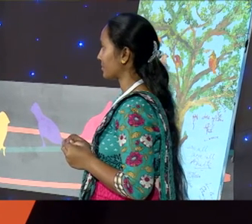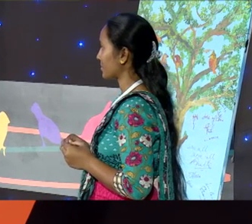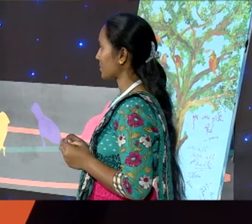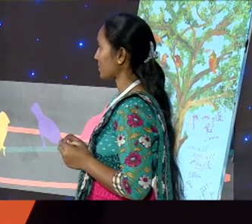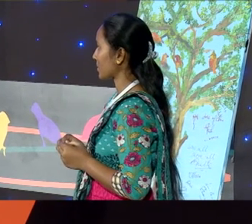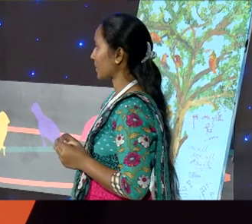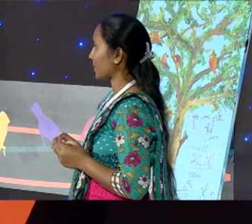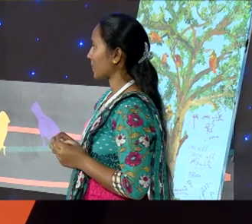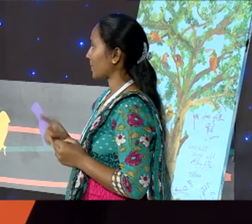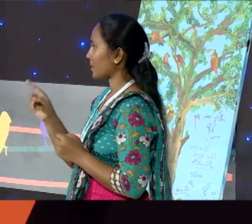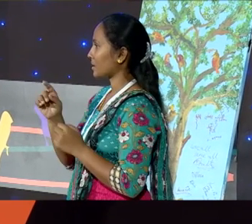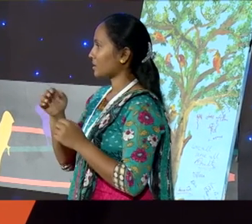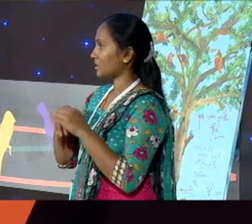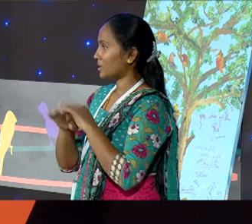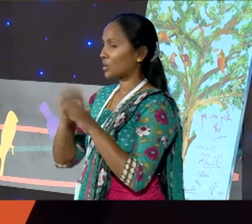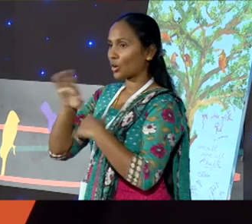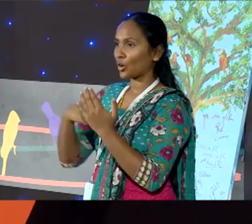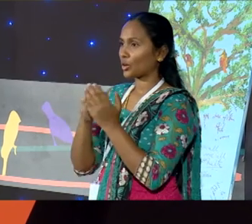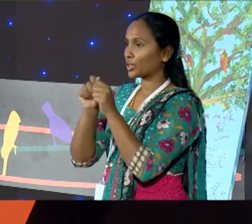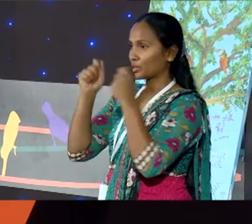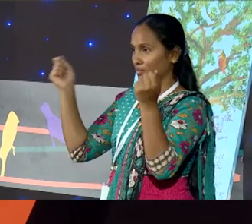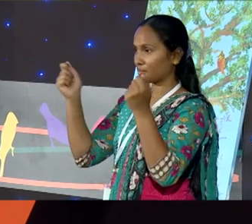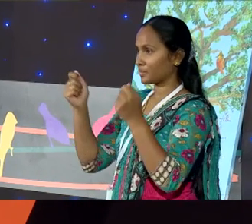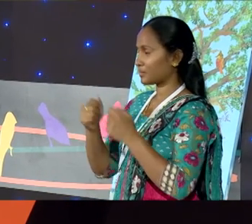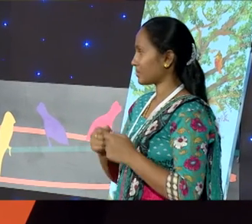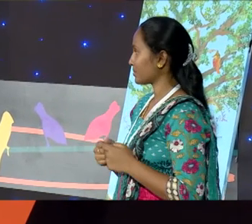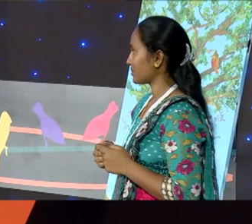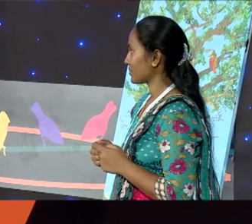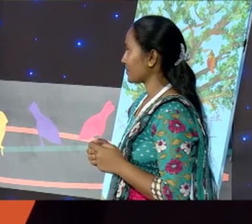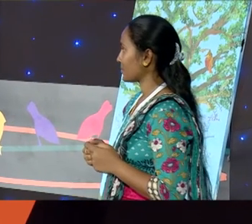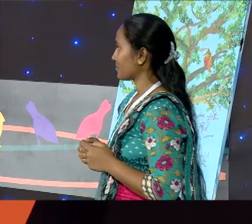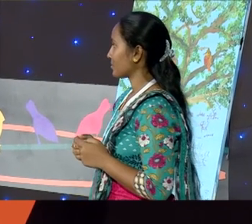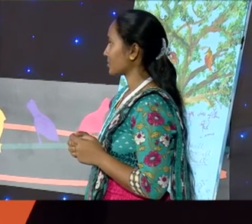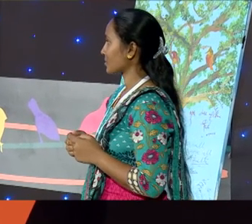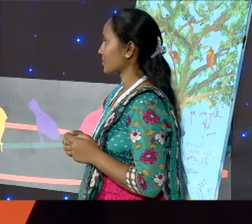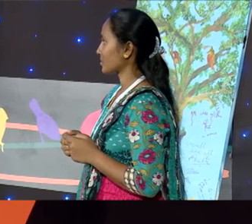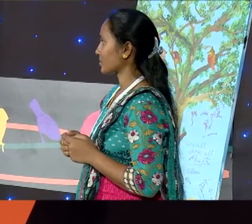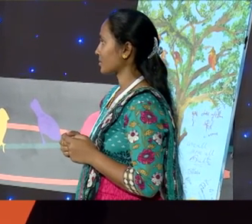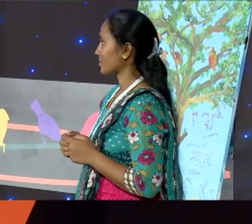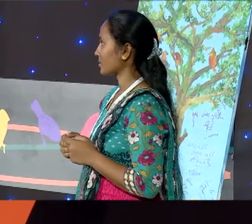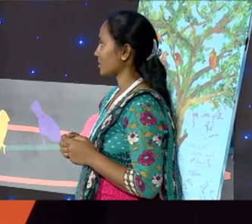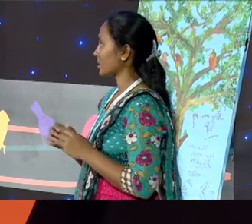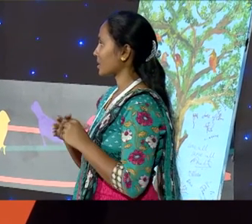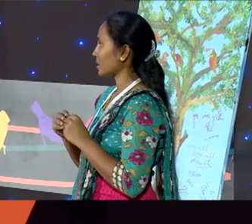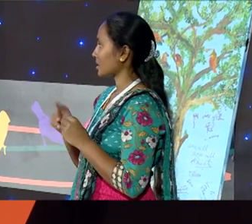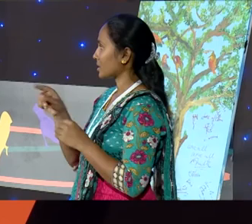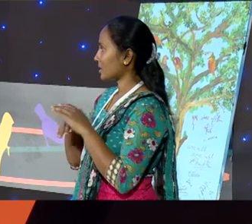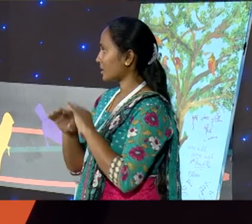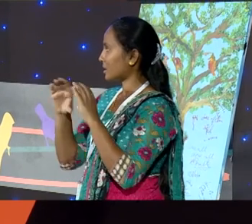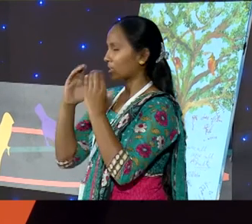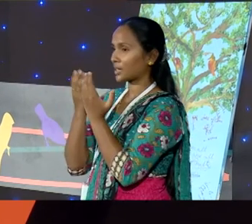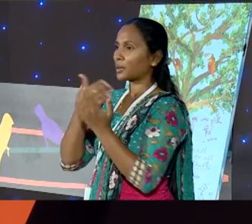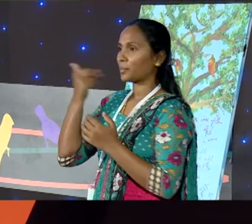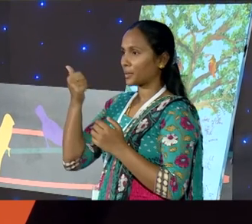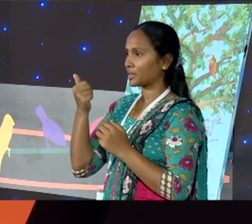I was covered in all newspapers, and that's when I promised my parents that in class 12th, I won't be on the front pages of newspapers. And in class 12th, I managed